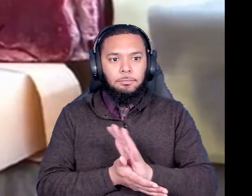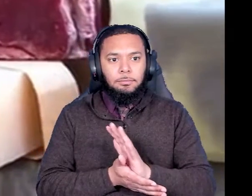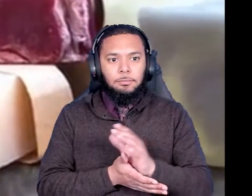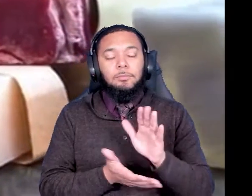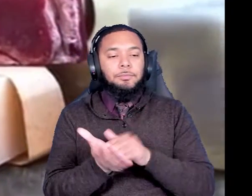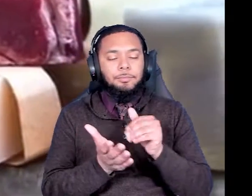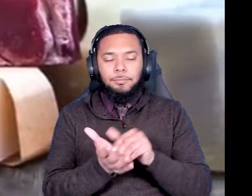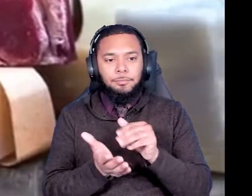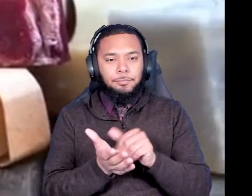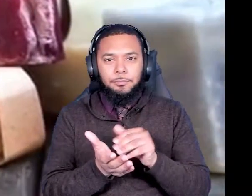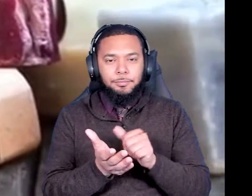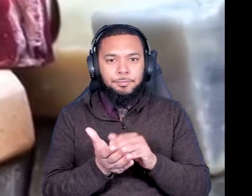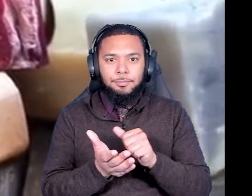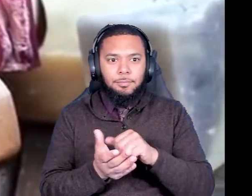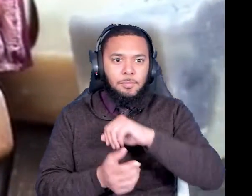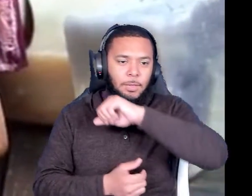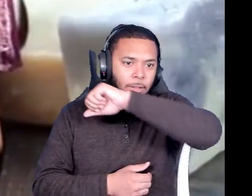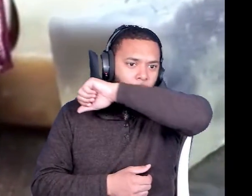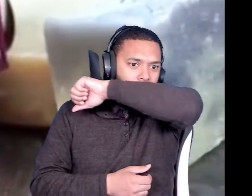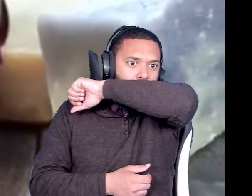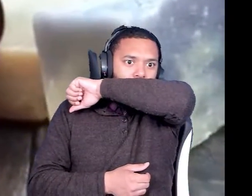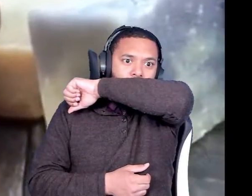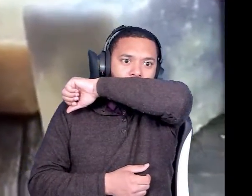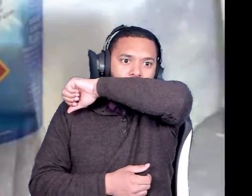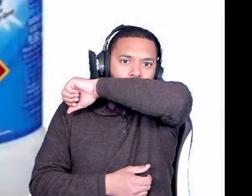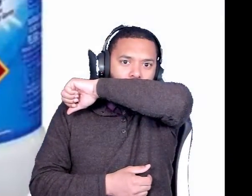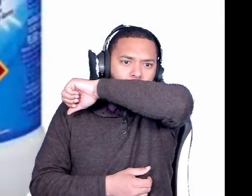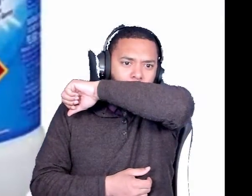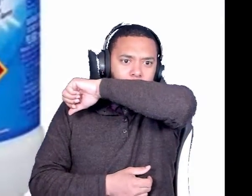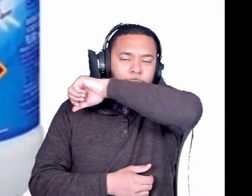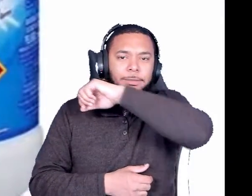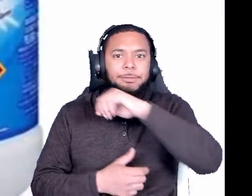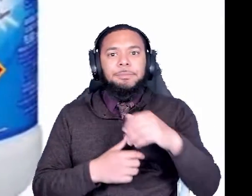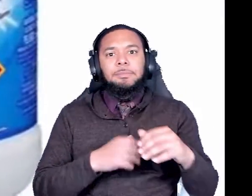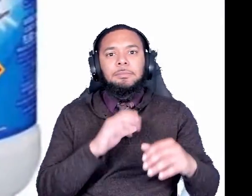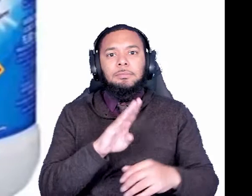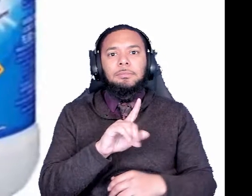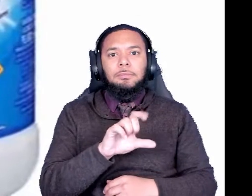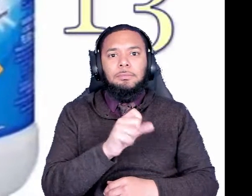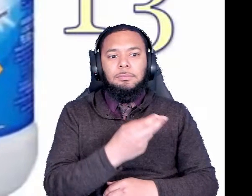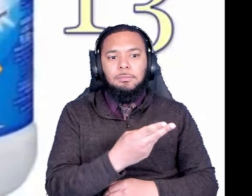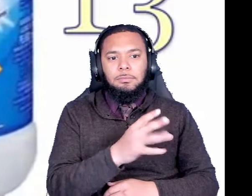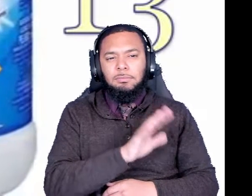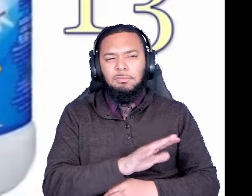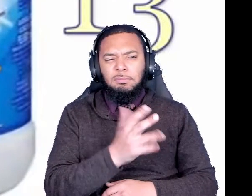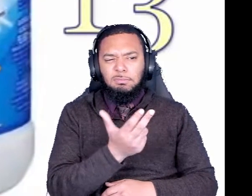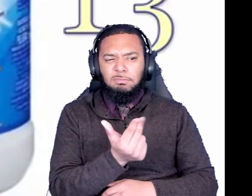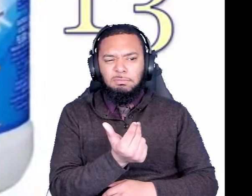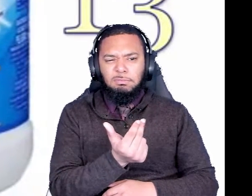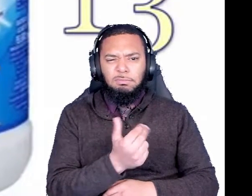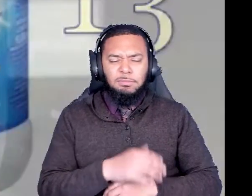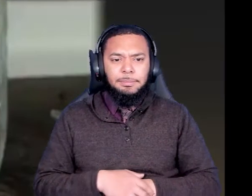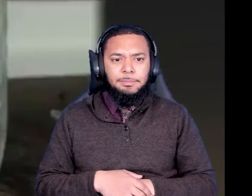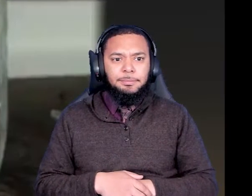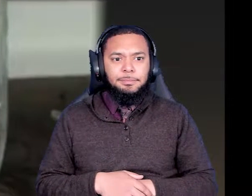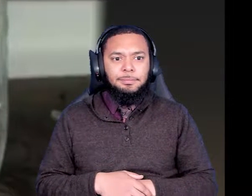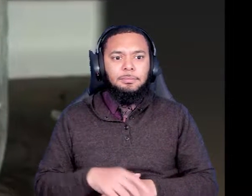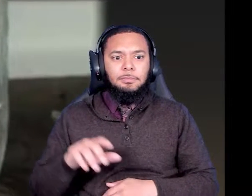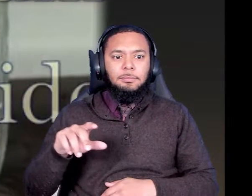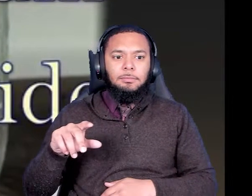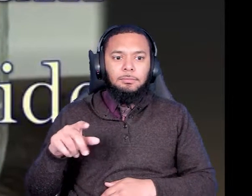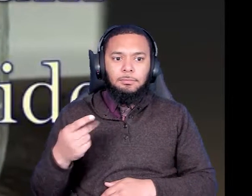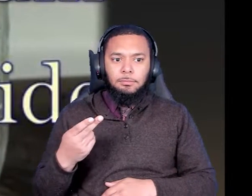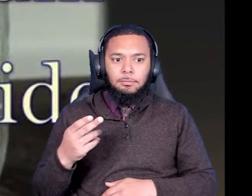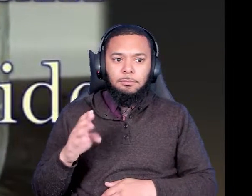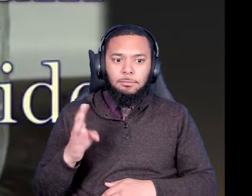like soap, which is a pH of about 12, bleach, which is a pH of about 13, and then as a pH of